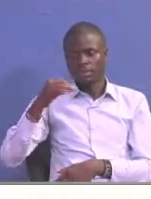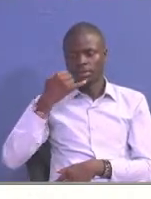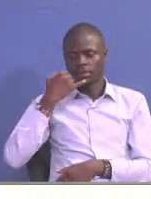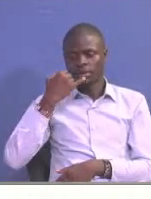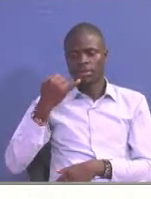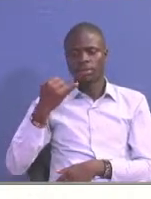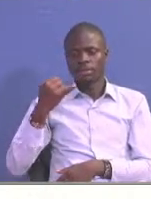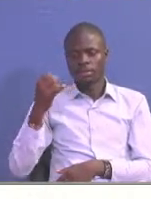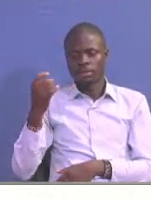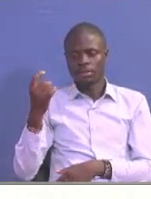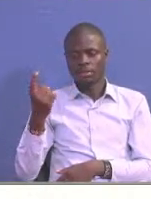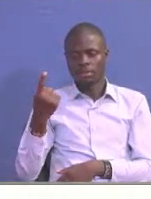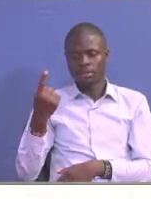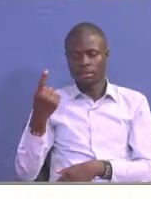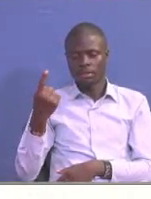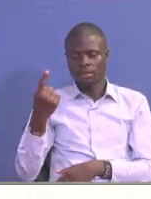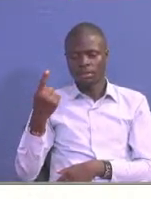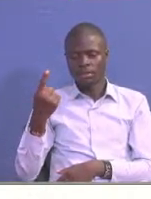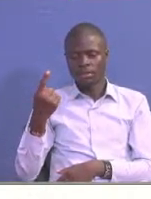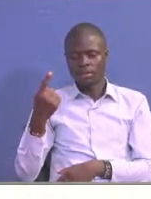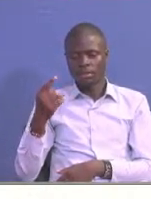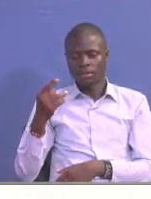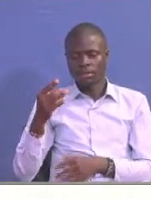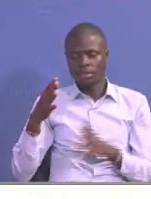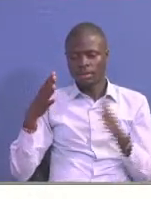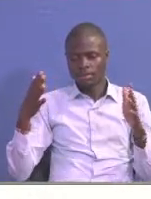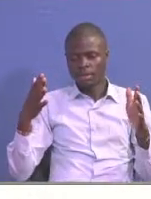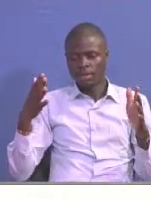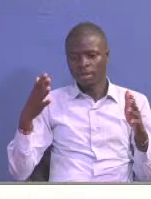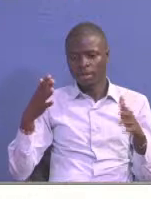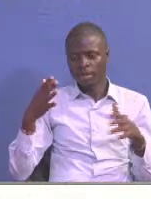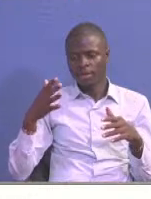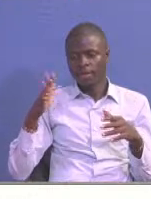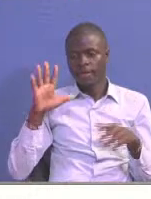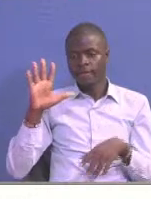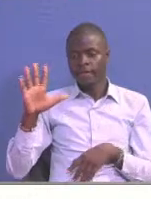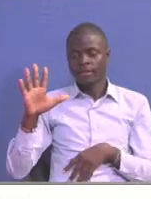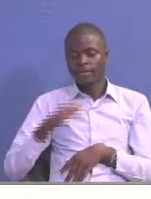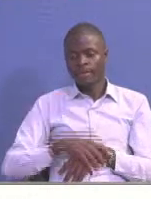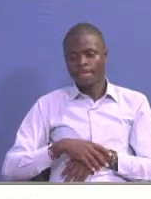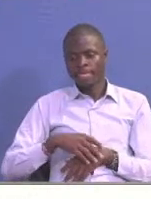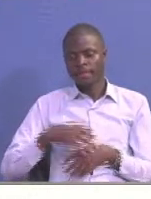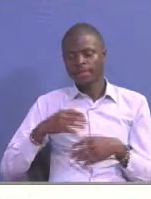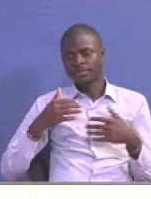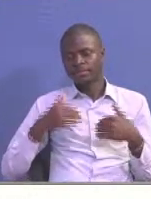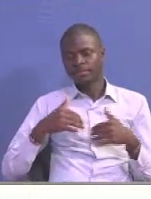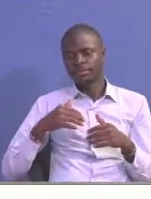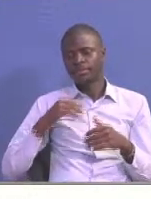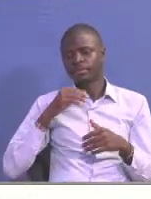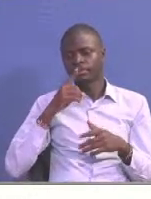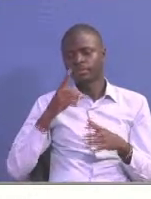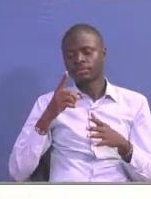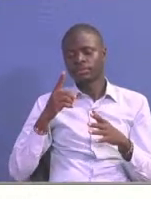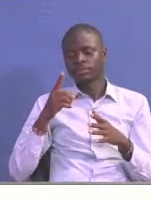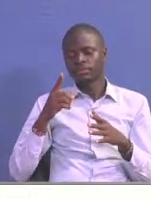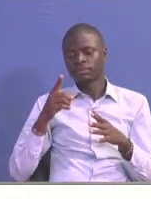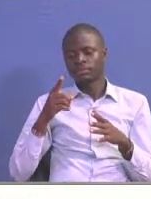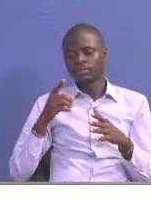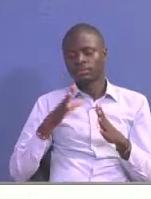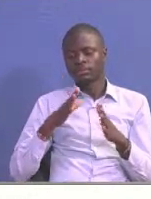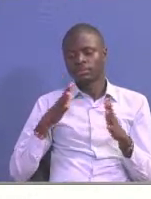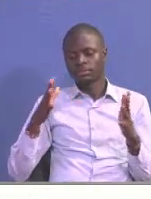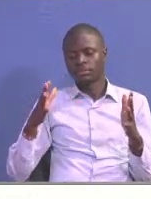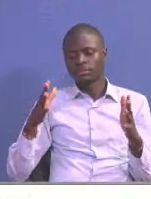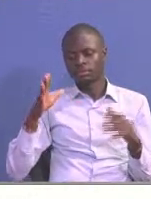the first of the big five. We have had with us here today a real elephant